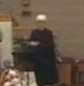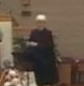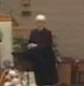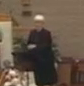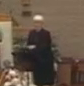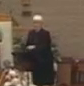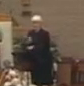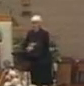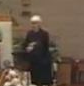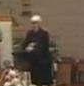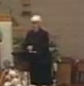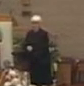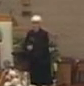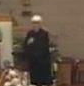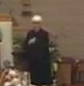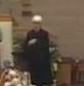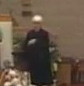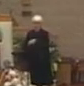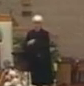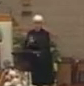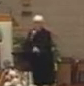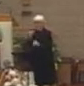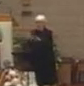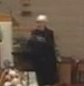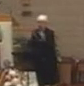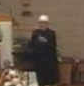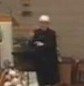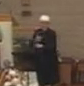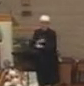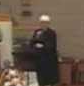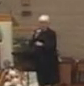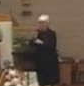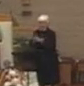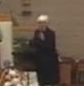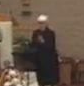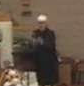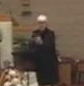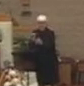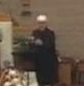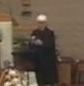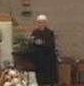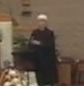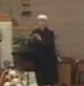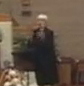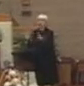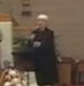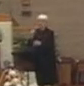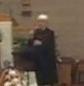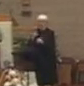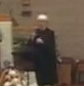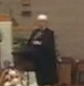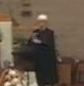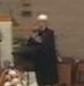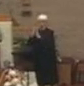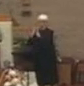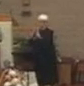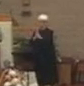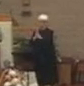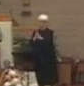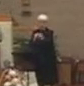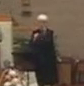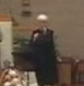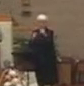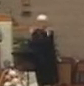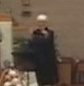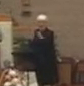today, okay? So they're not open today, they're not open on Monday, but they will be open on Tuesday, so I want all of you to run over there and